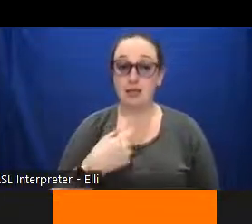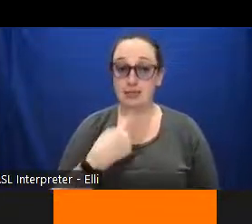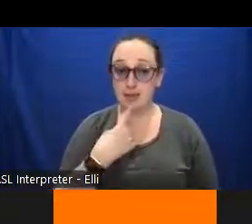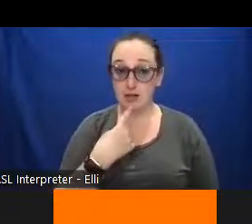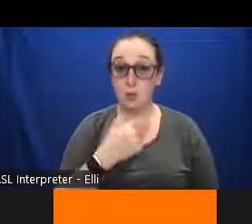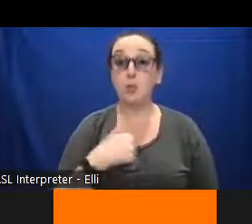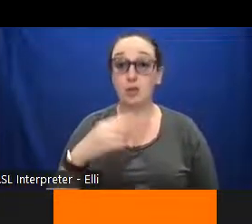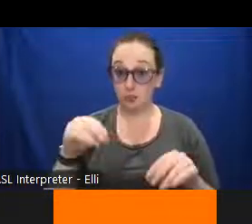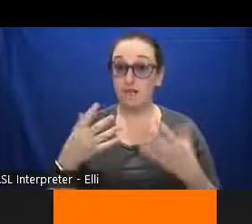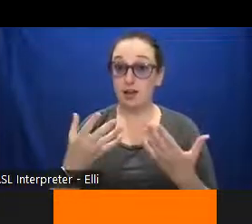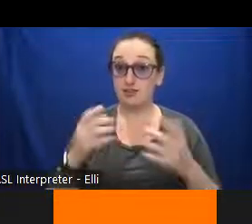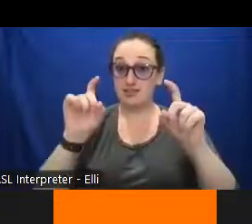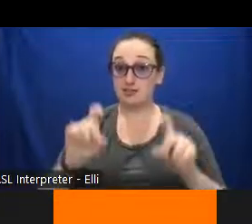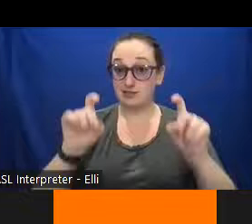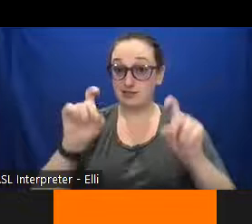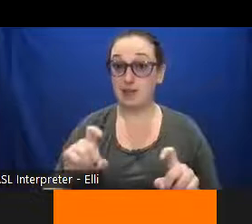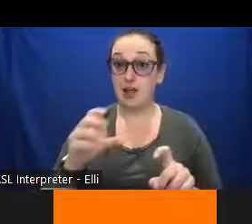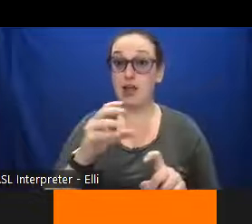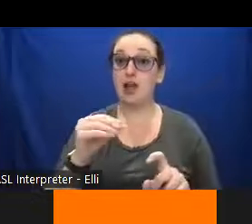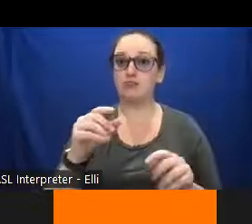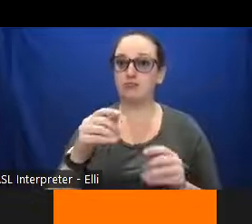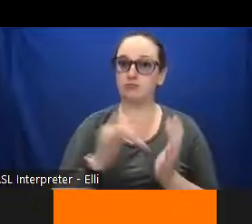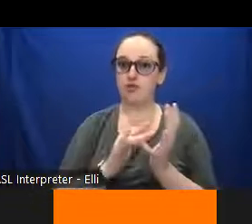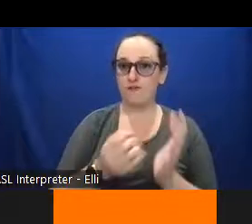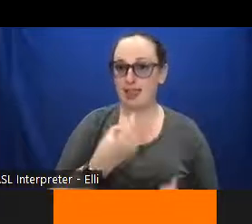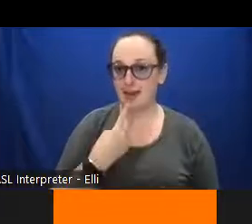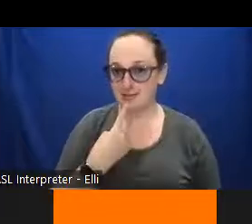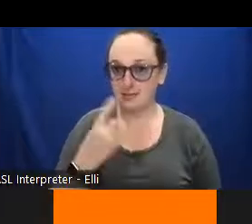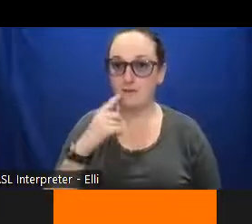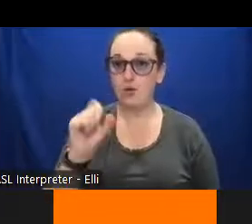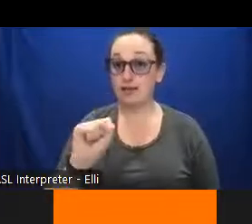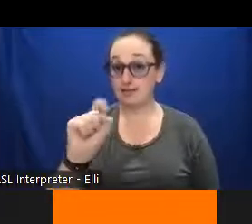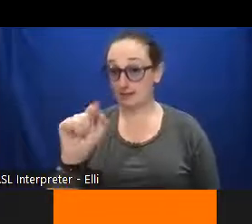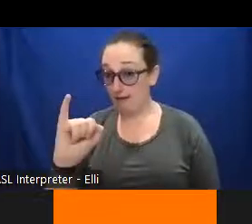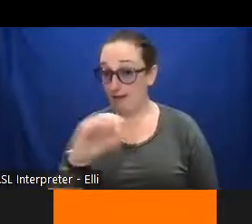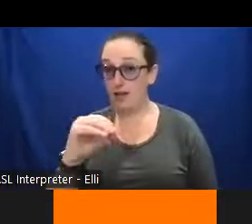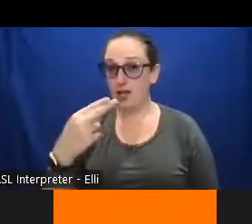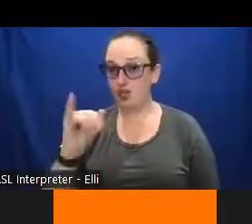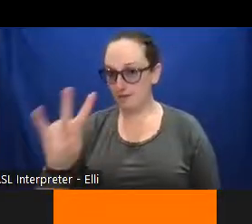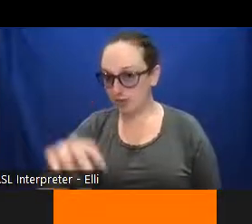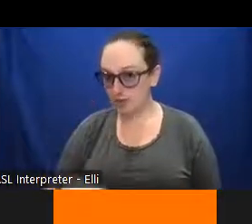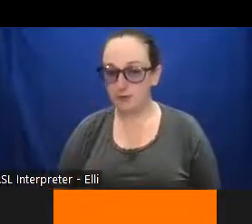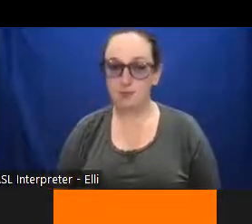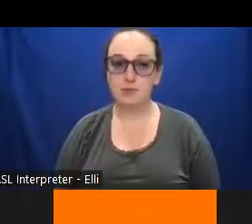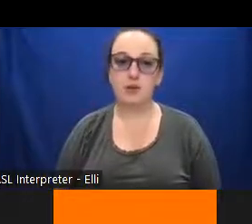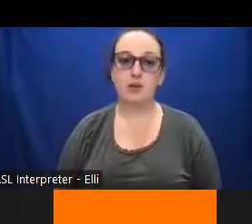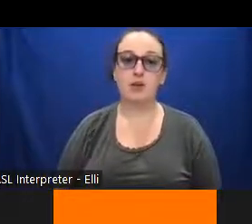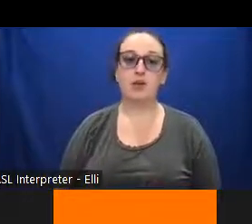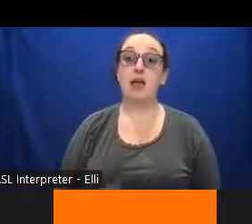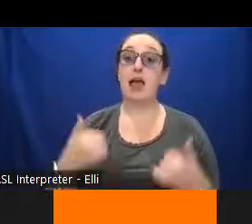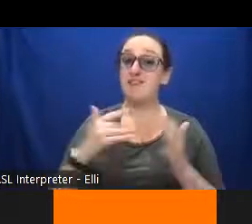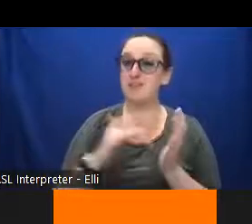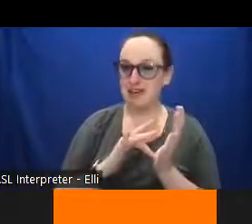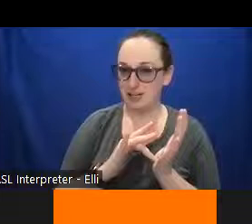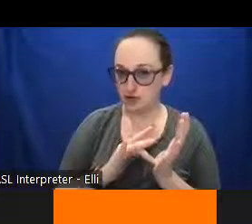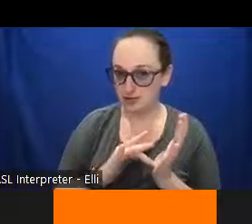we do provide screening and prophylaxis for sexually transmitted infections and HIV. So there are medications that